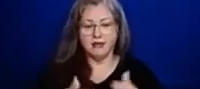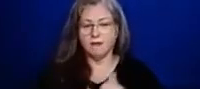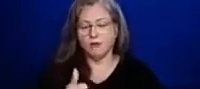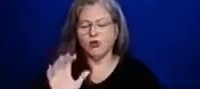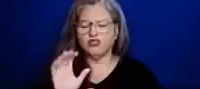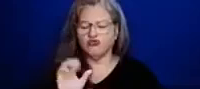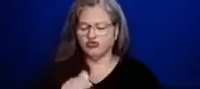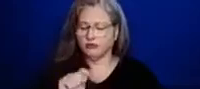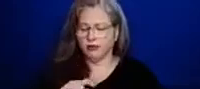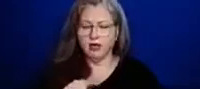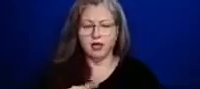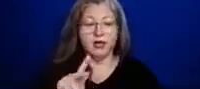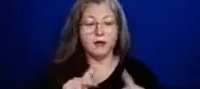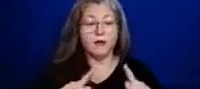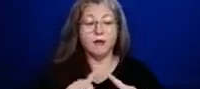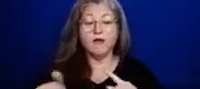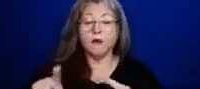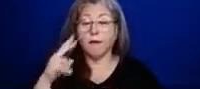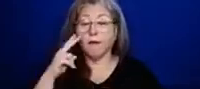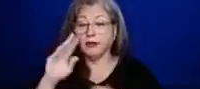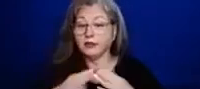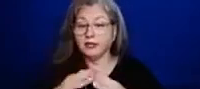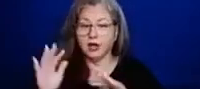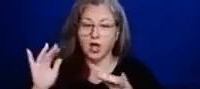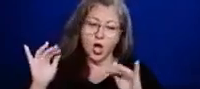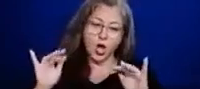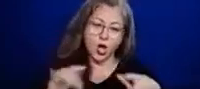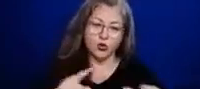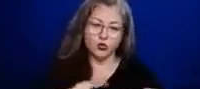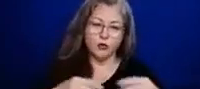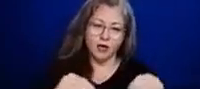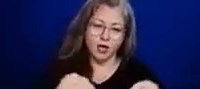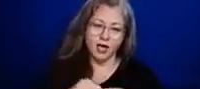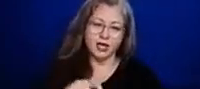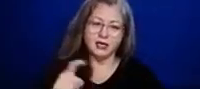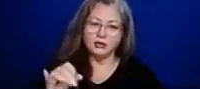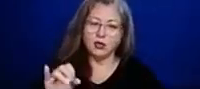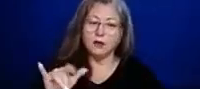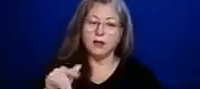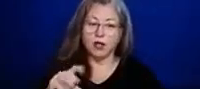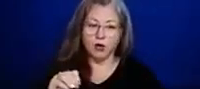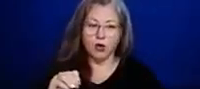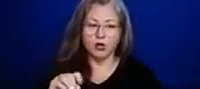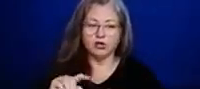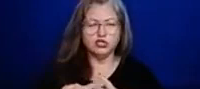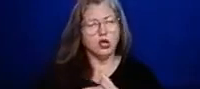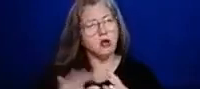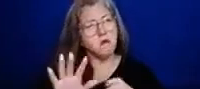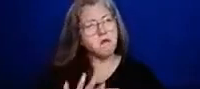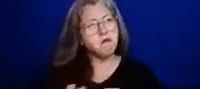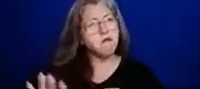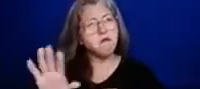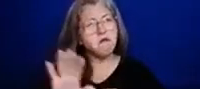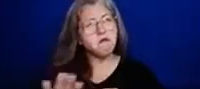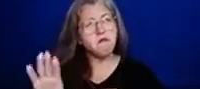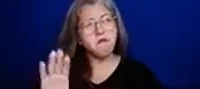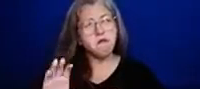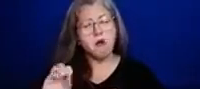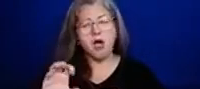one. All people from Mexico City go to the Mercado de Xochimilco. Beginning the October